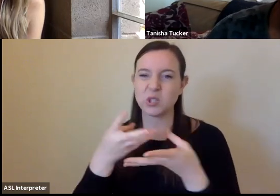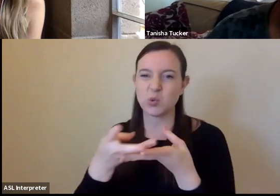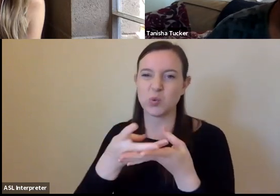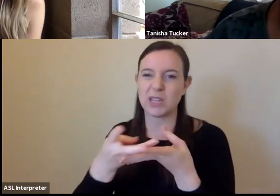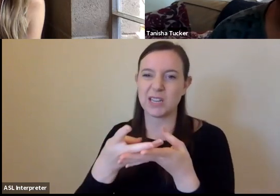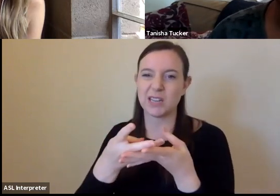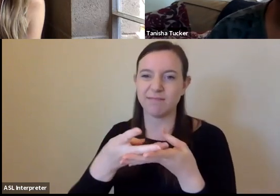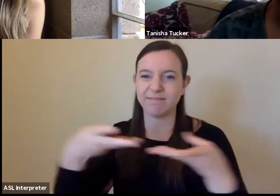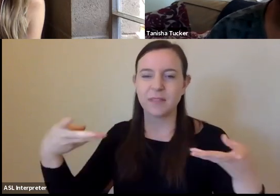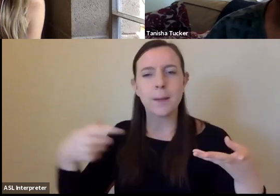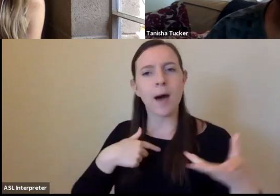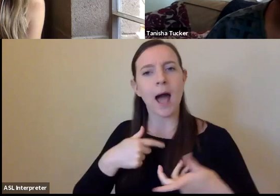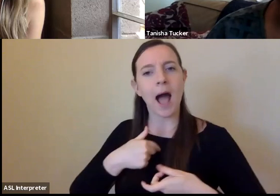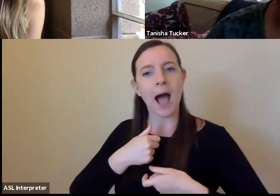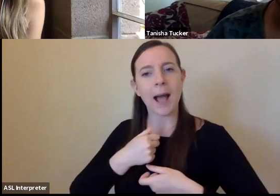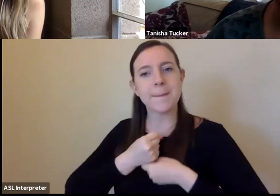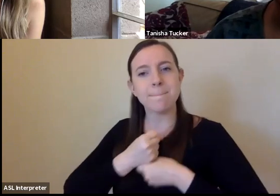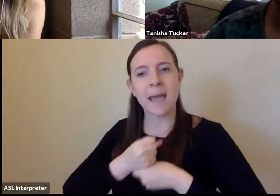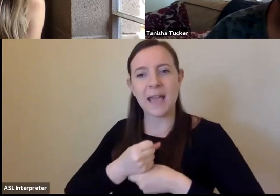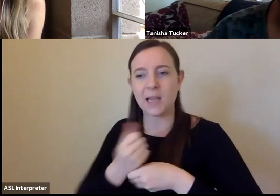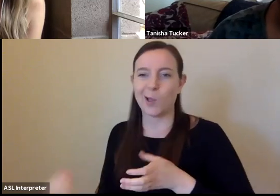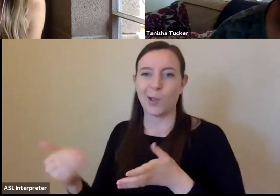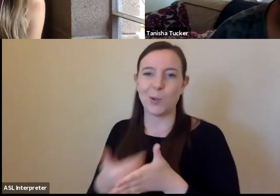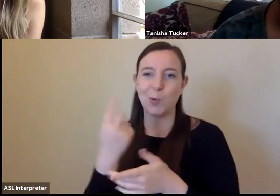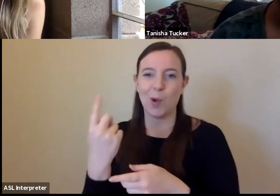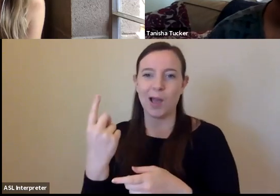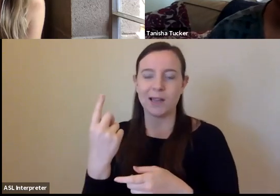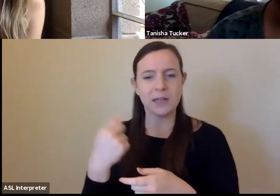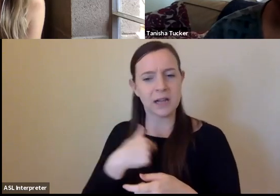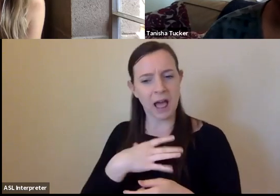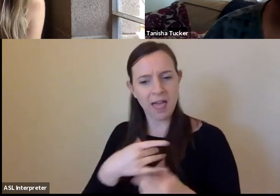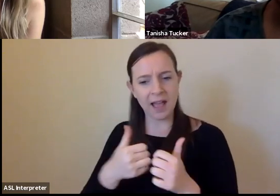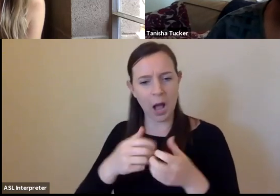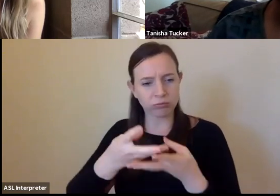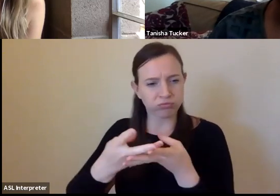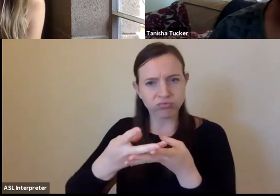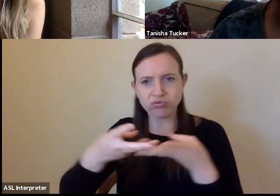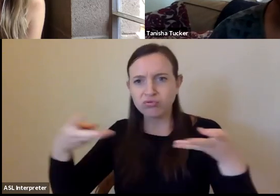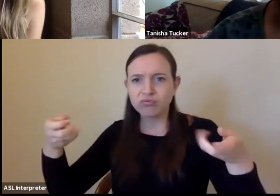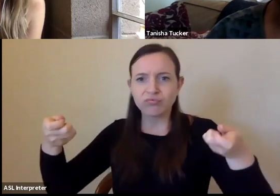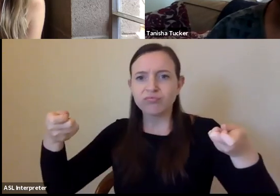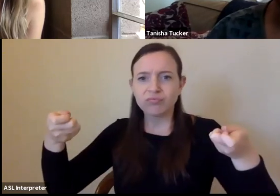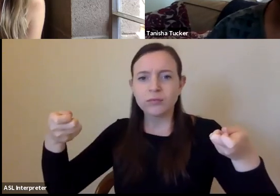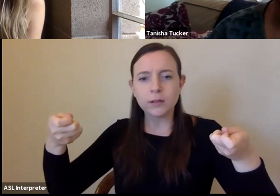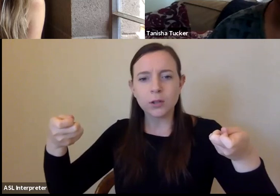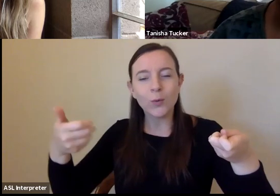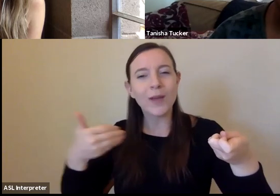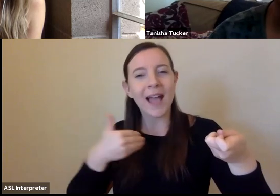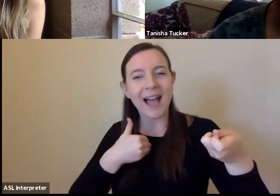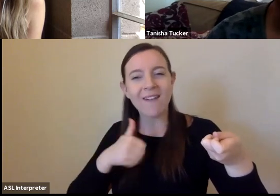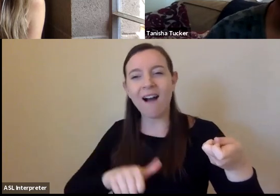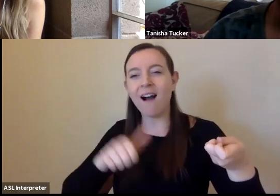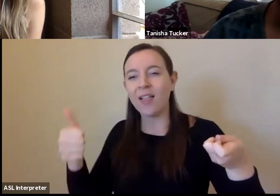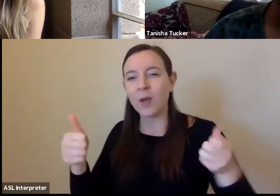I like those types of strainers, how they operate. Of course, we have some newer strainers too that I use for the